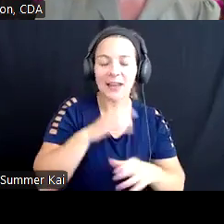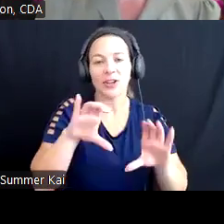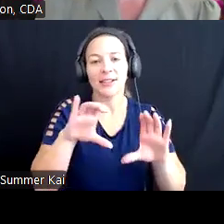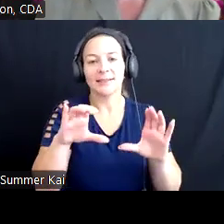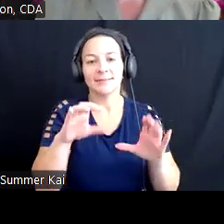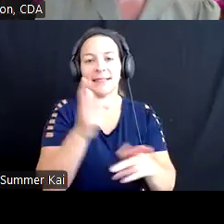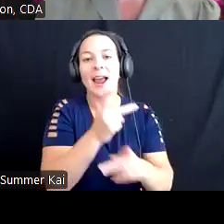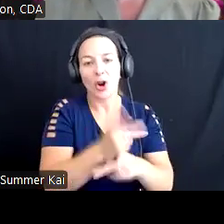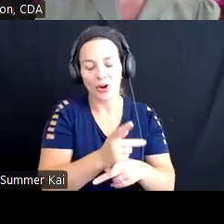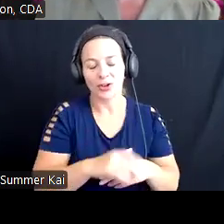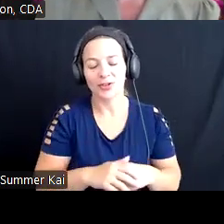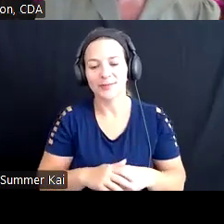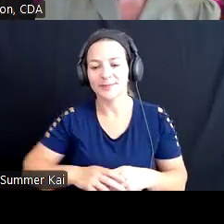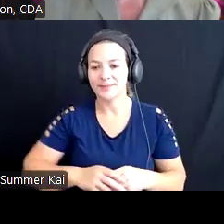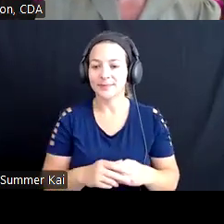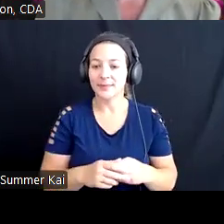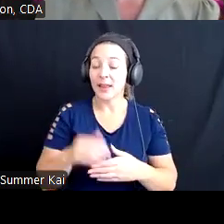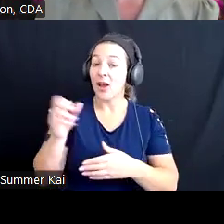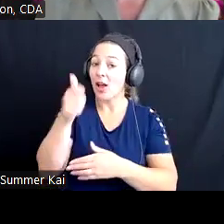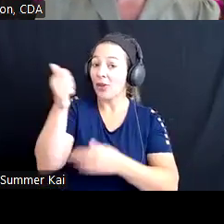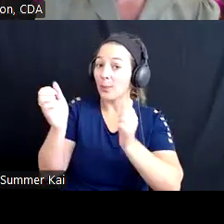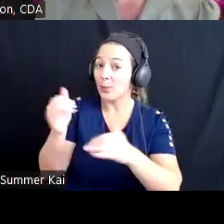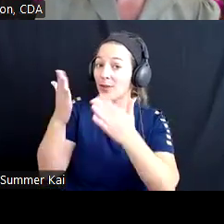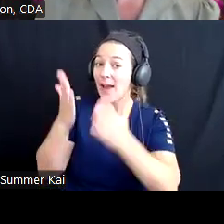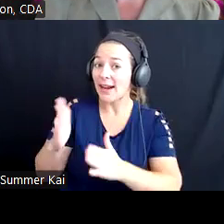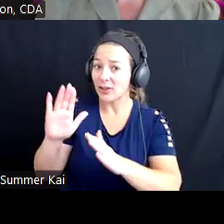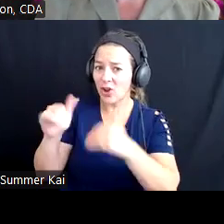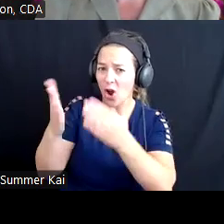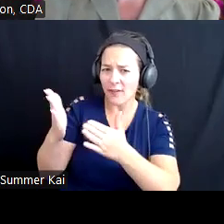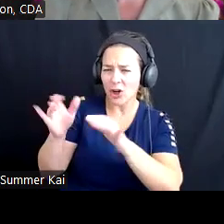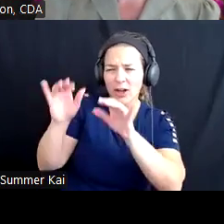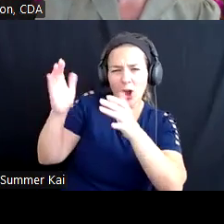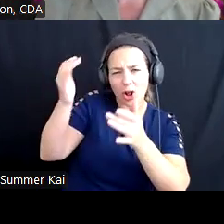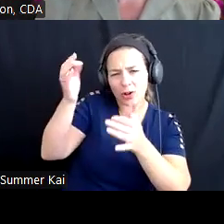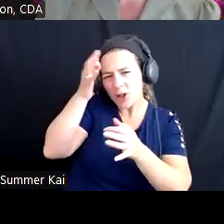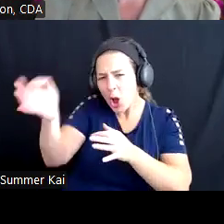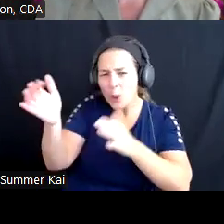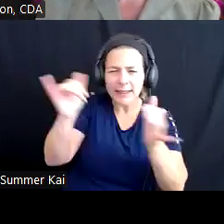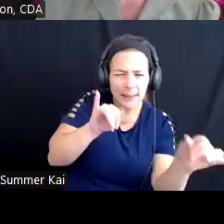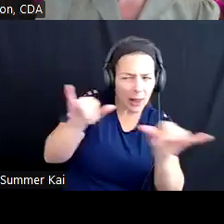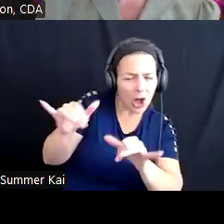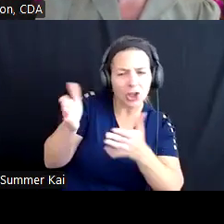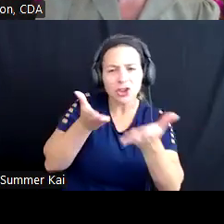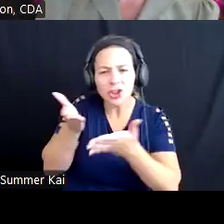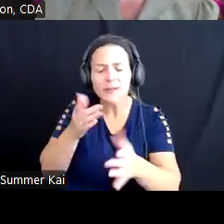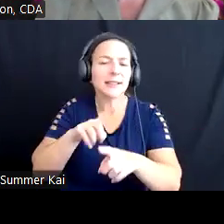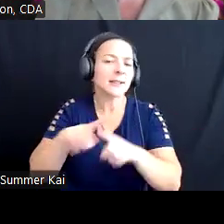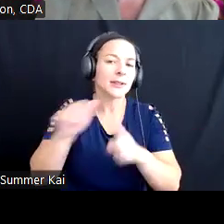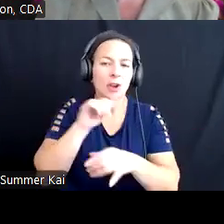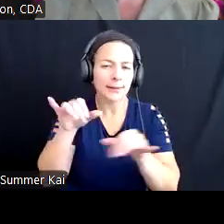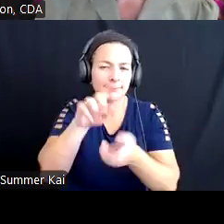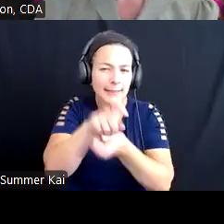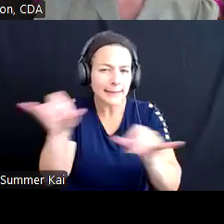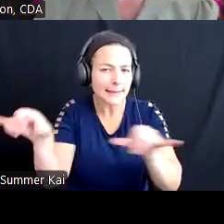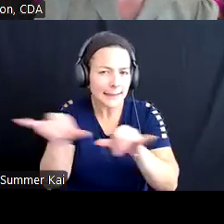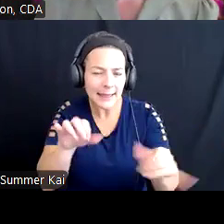providers offer similar services, which causes confusion over which entity is responsible for supplying those